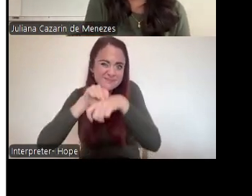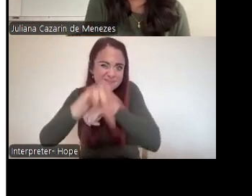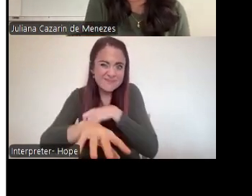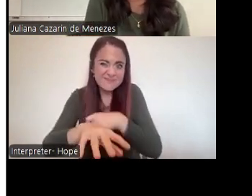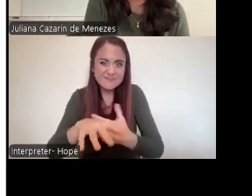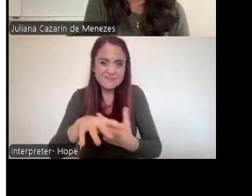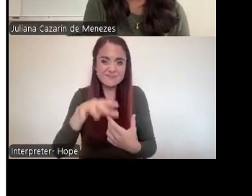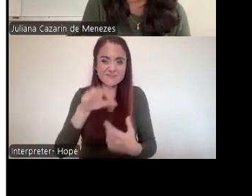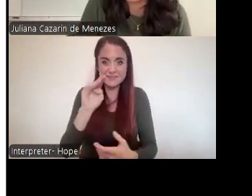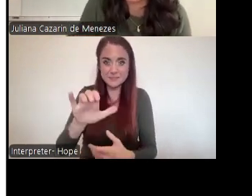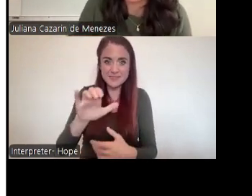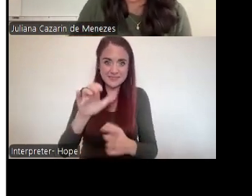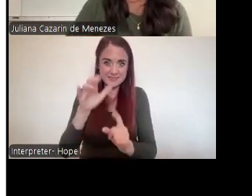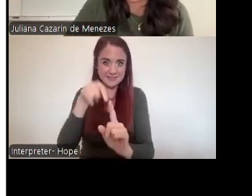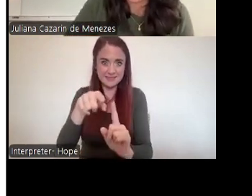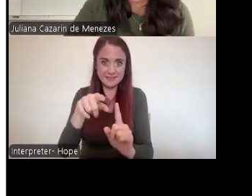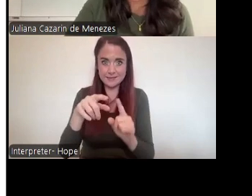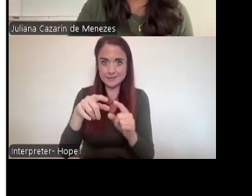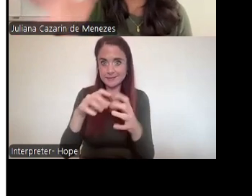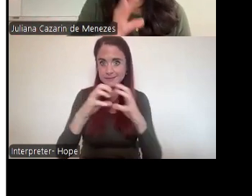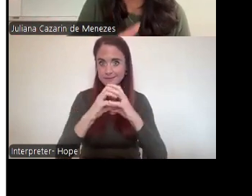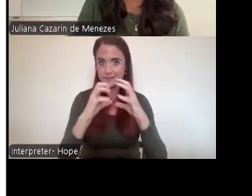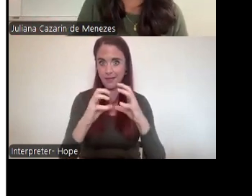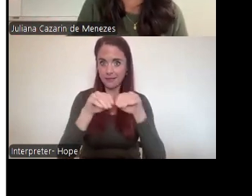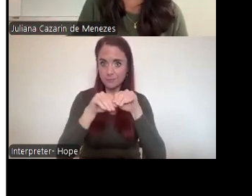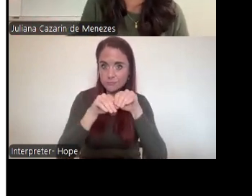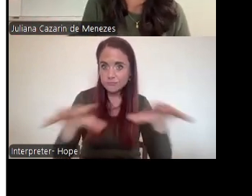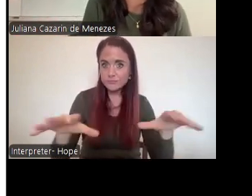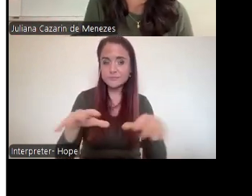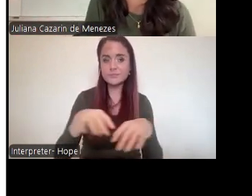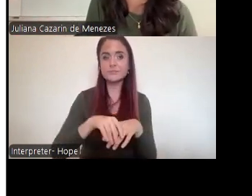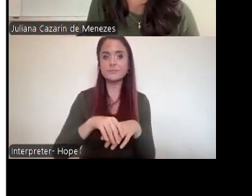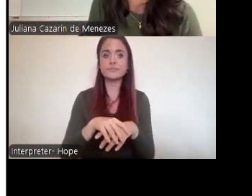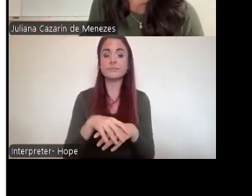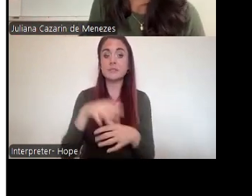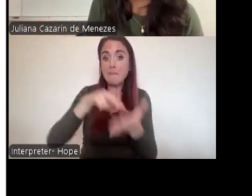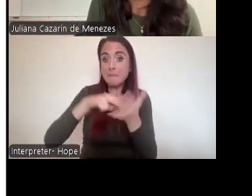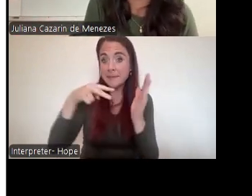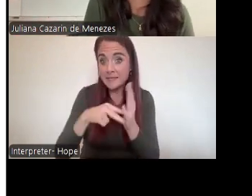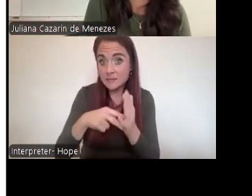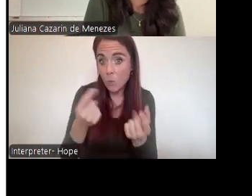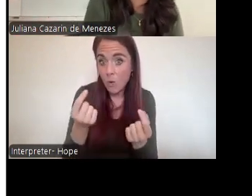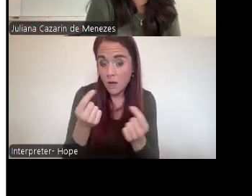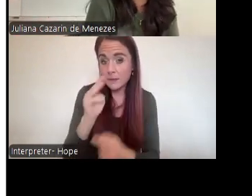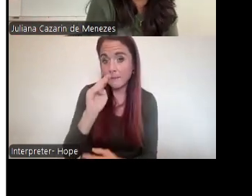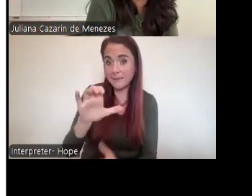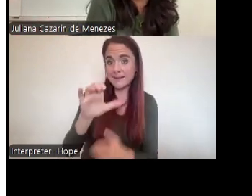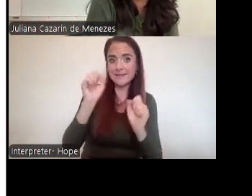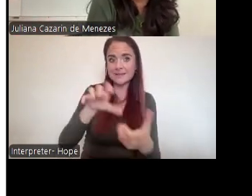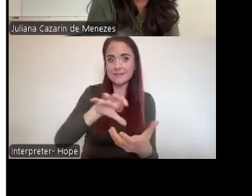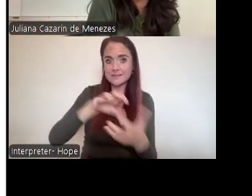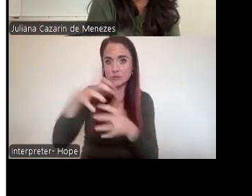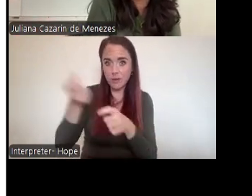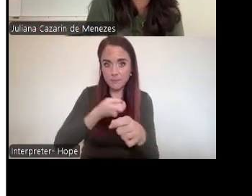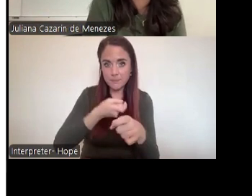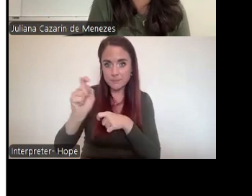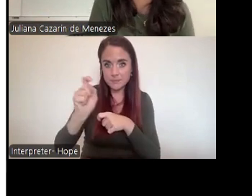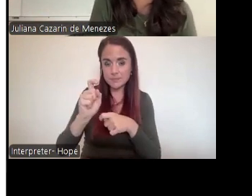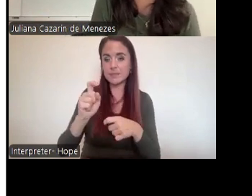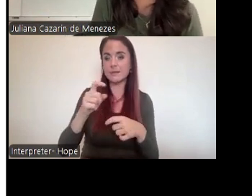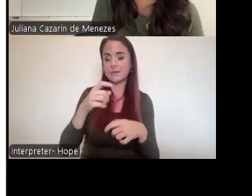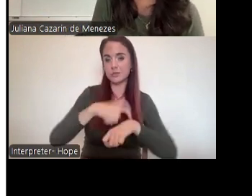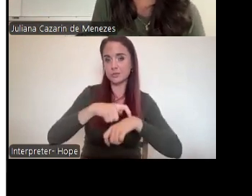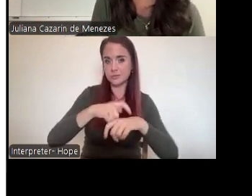the MIC effects on cell proliferation. So the conclusions of that is that MIC disrupts the circadian clock of lung cells.